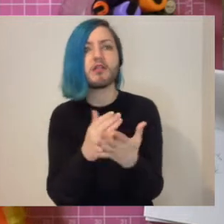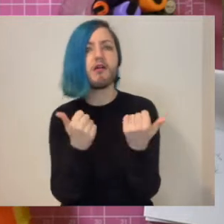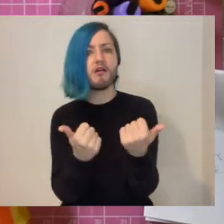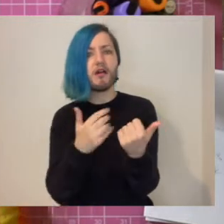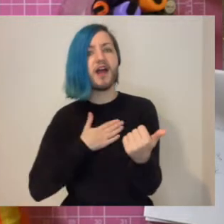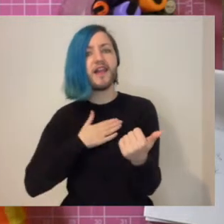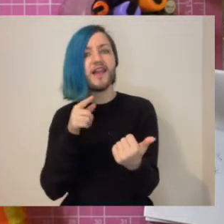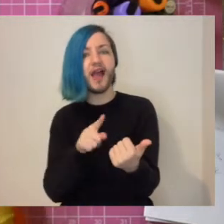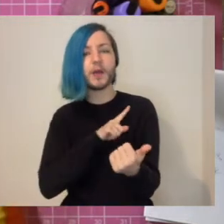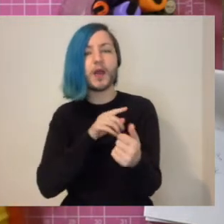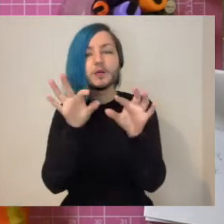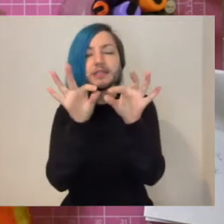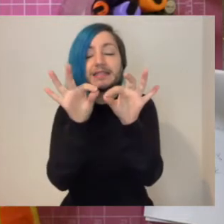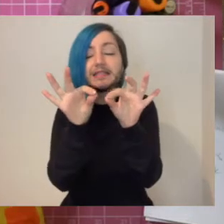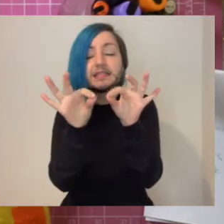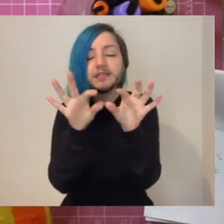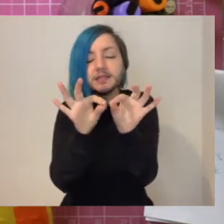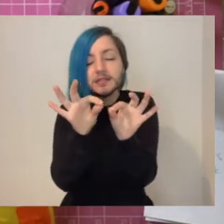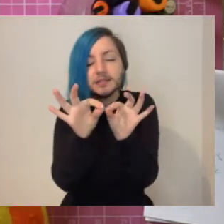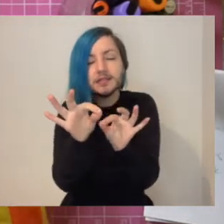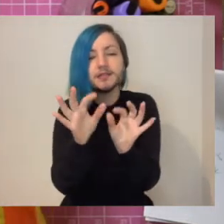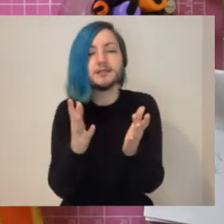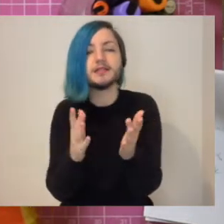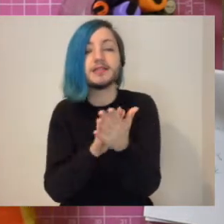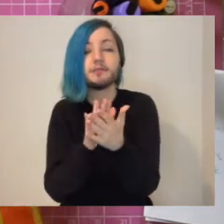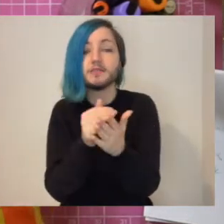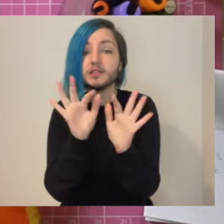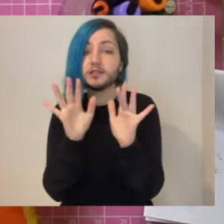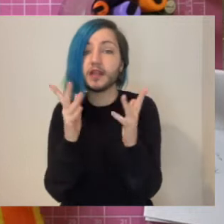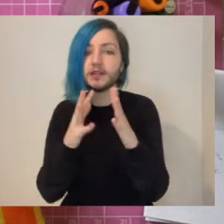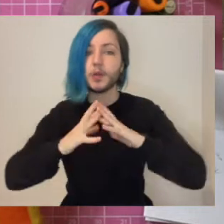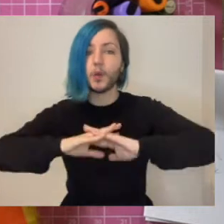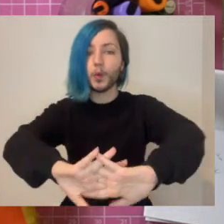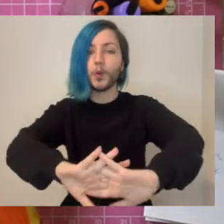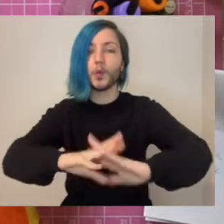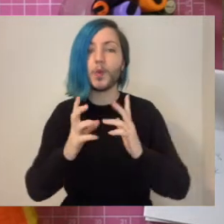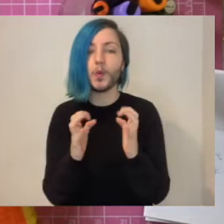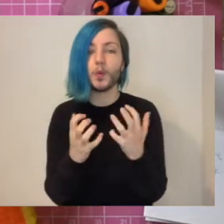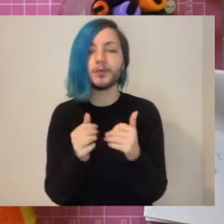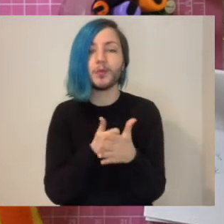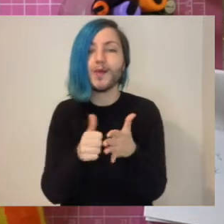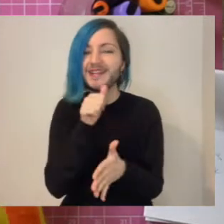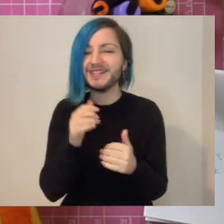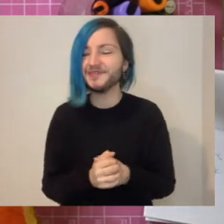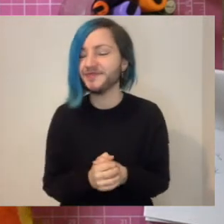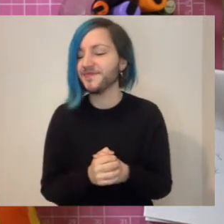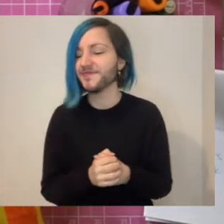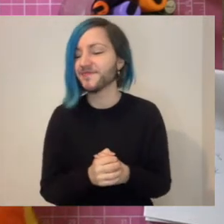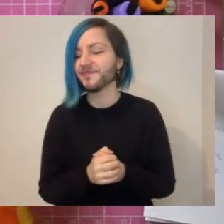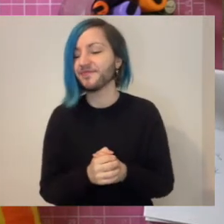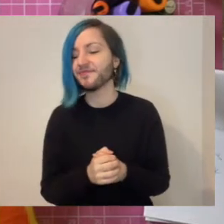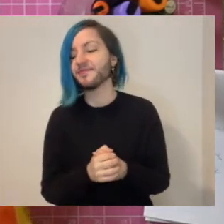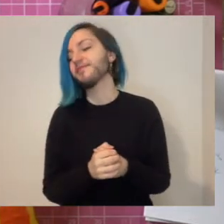really nice, because you're sort of teasing the cardboard, giving your fingers a bit of an exercise, which is always nice. And